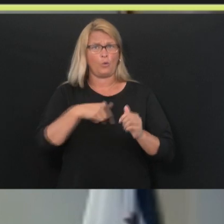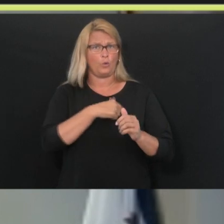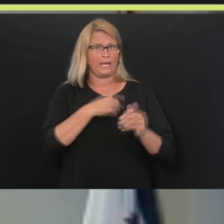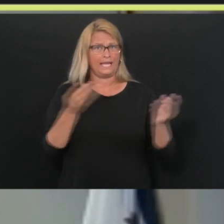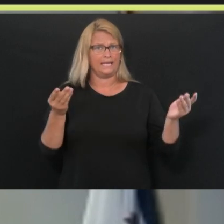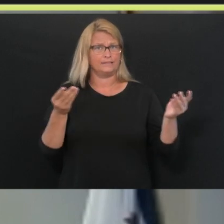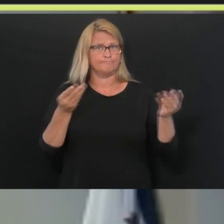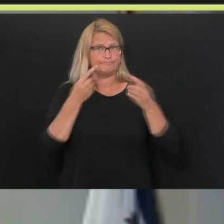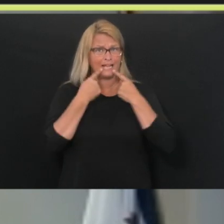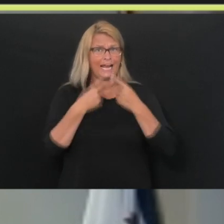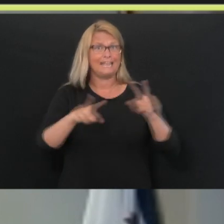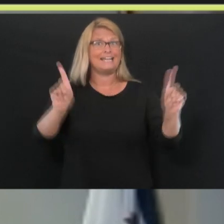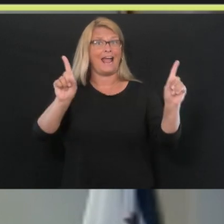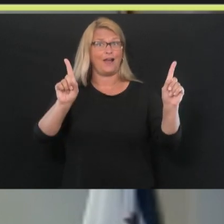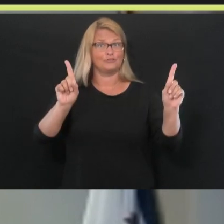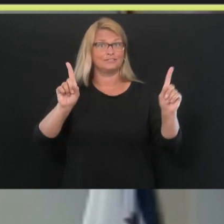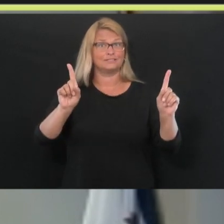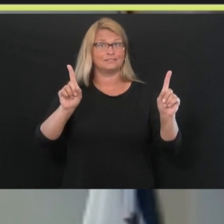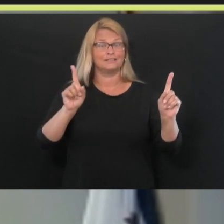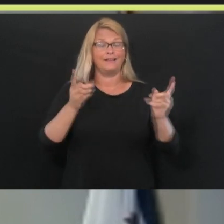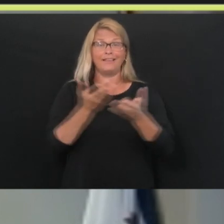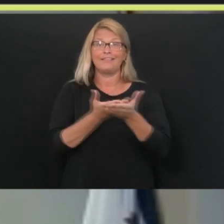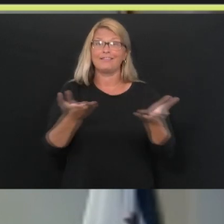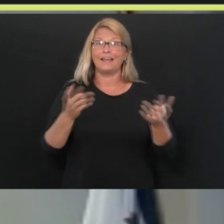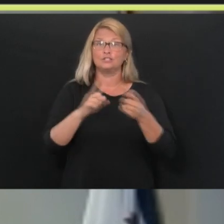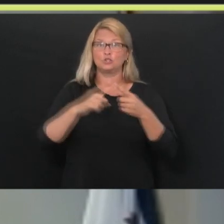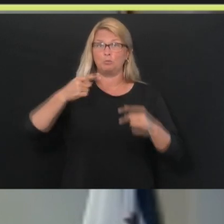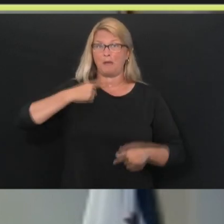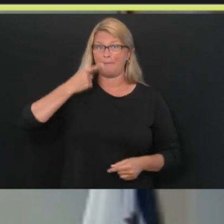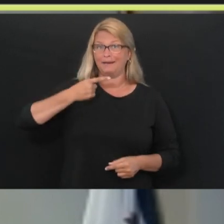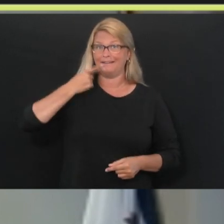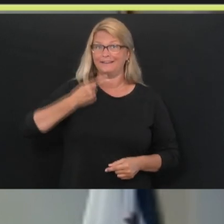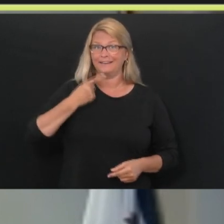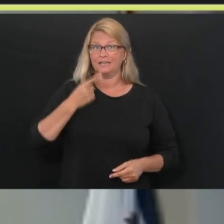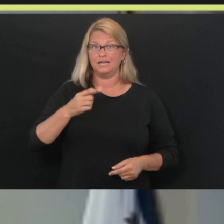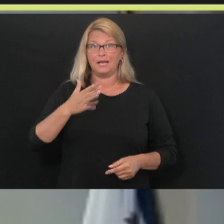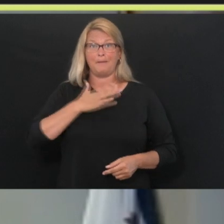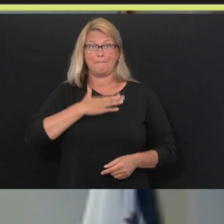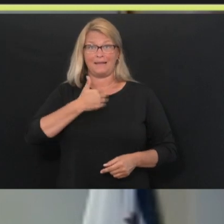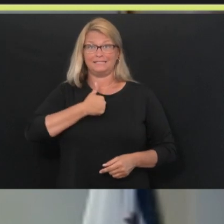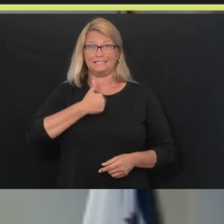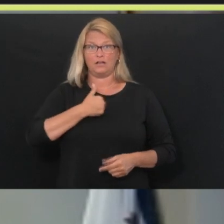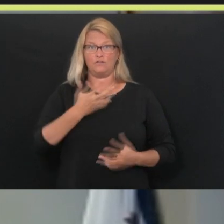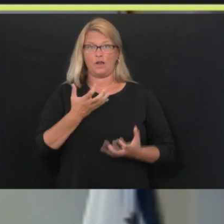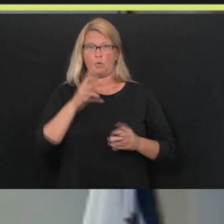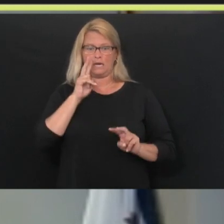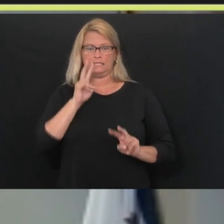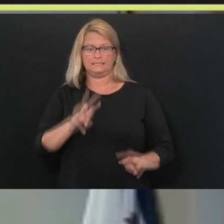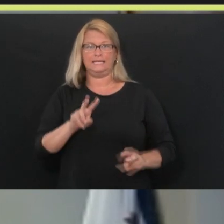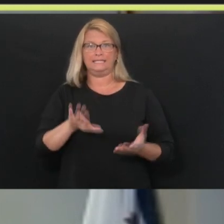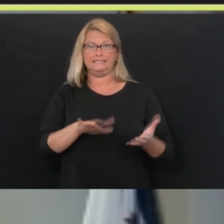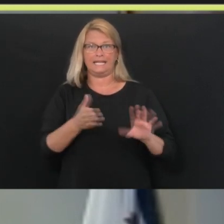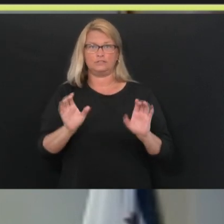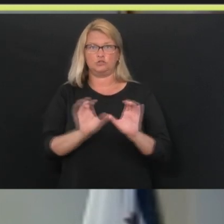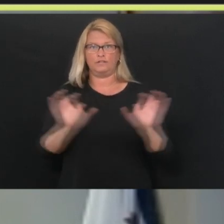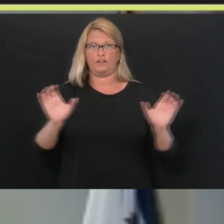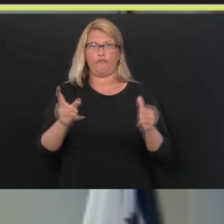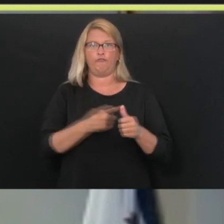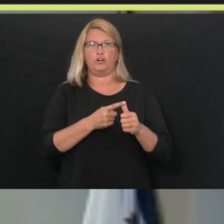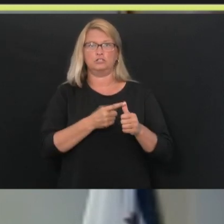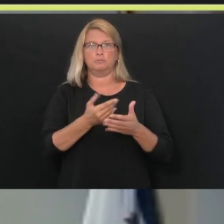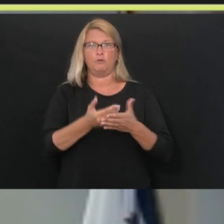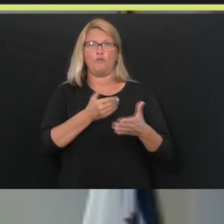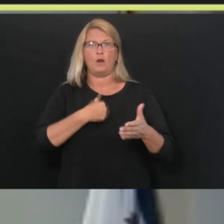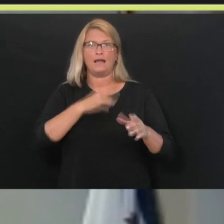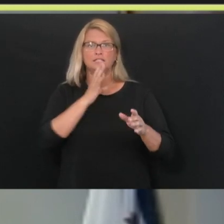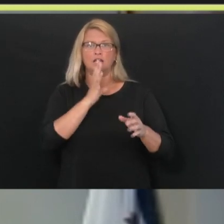public. And myself, I've always used death certificates even before I speak with family members,